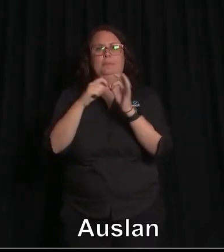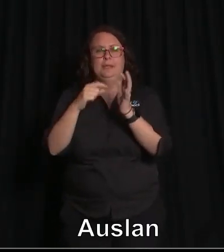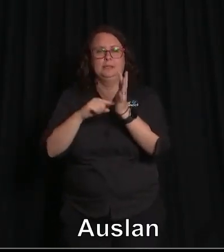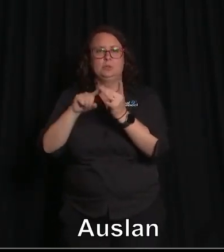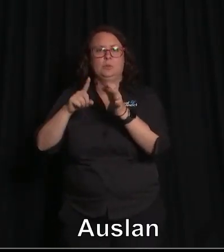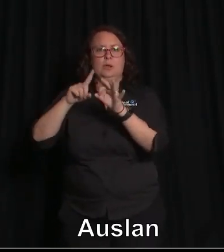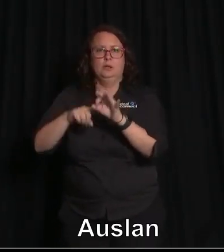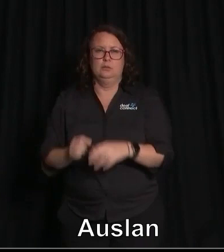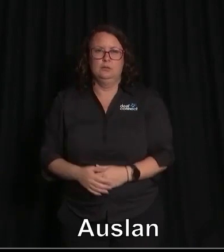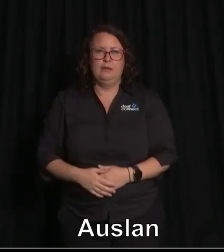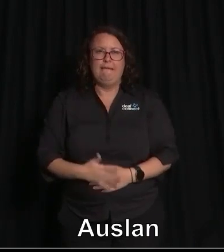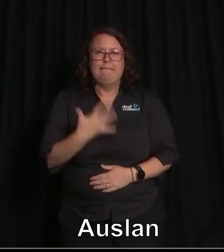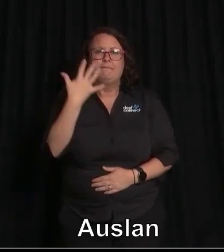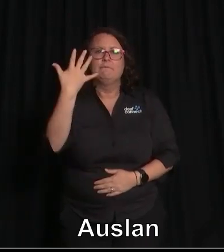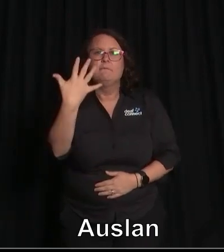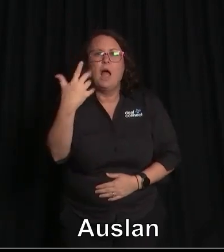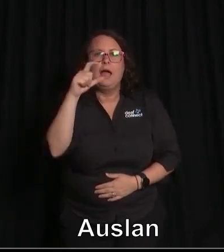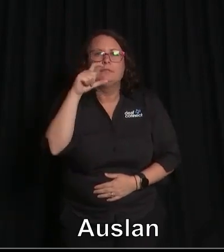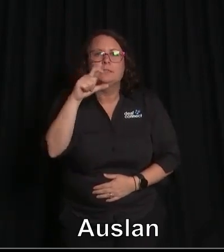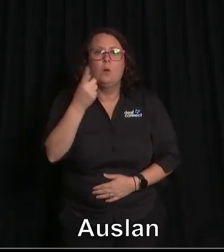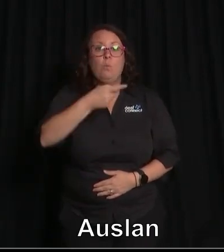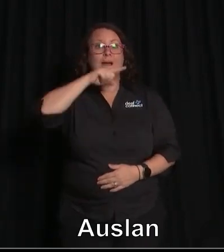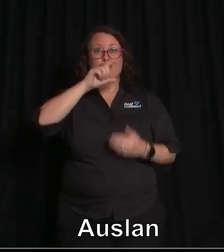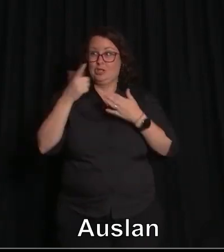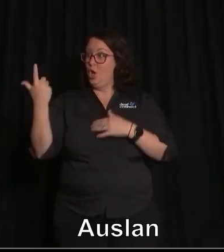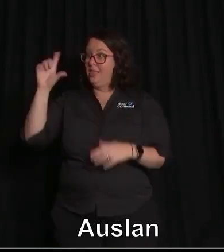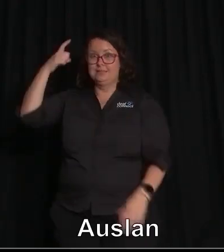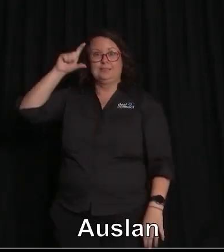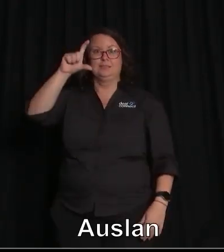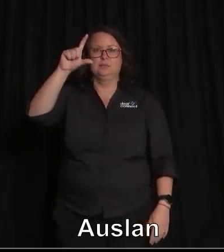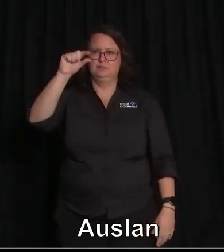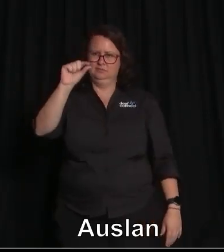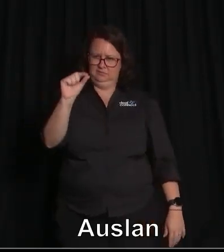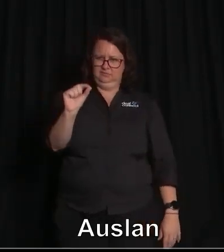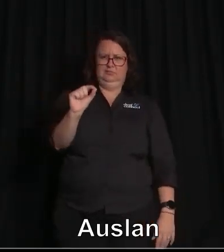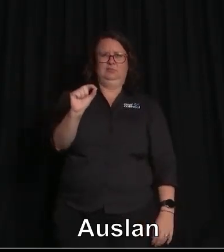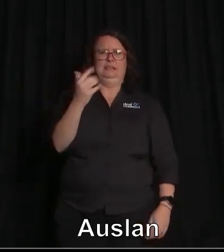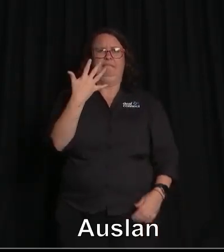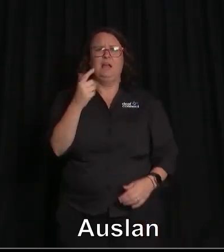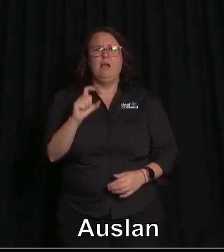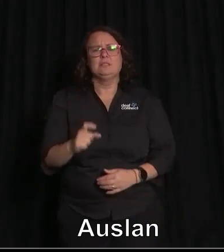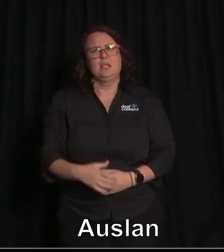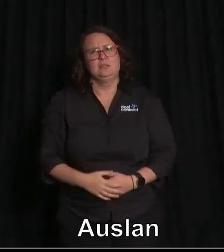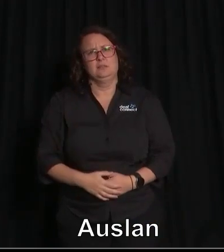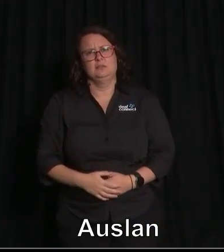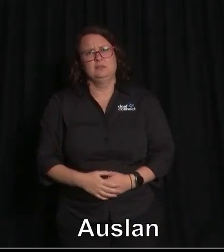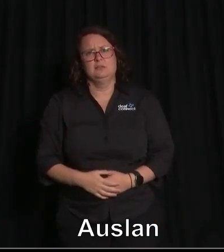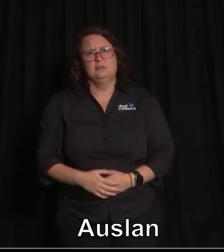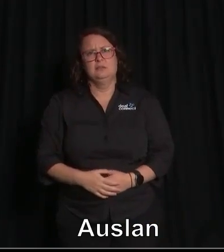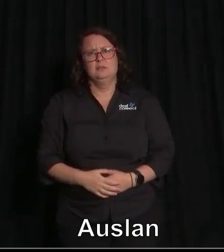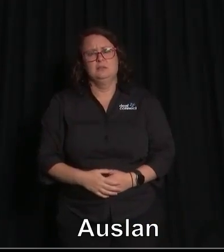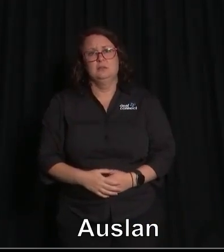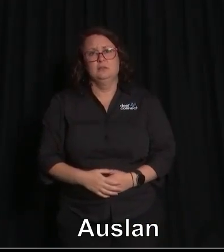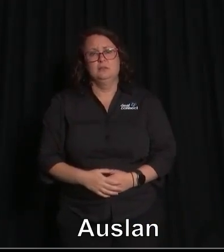5 cents for every $100 it comes to LGBTI funding,